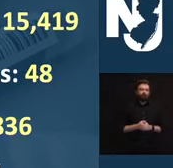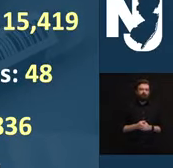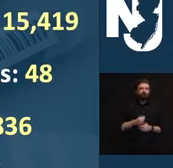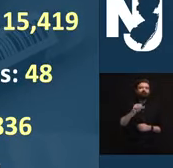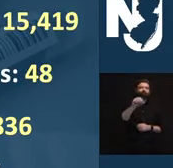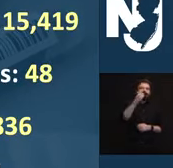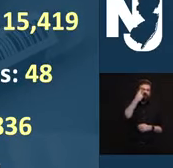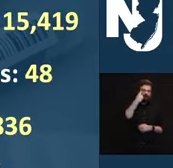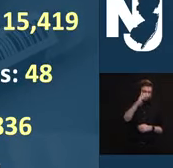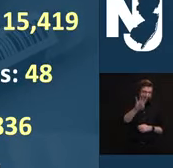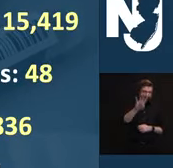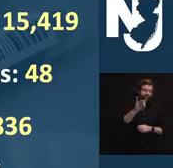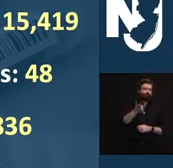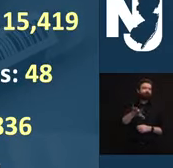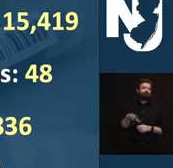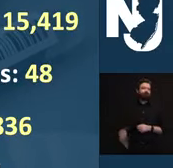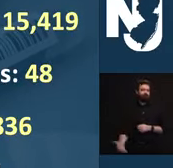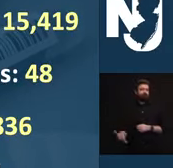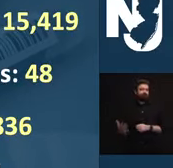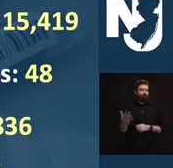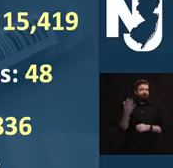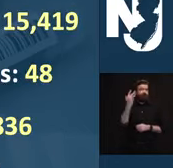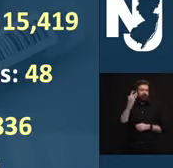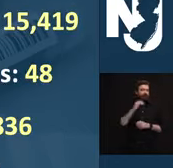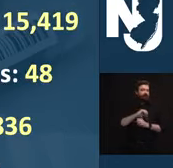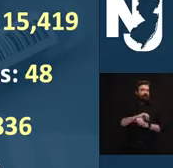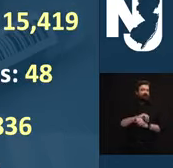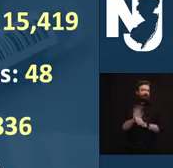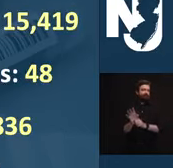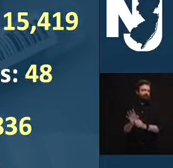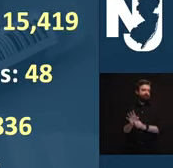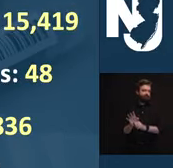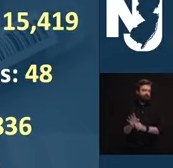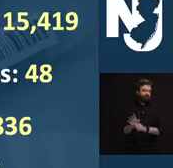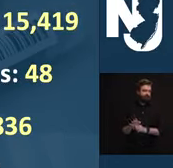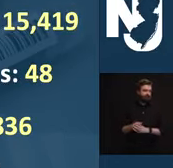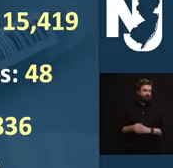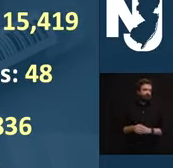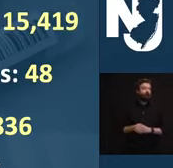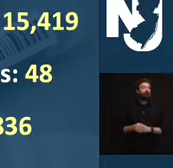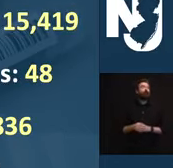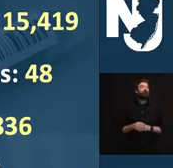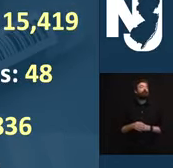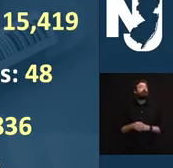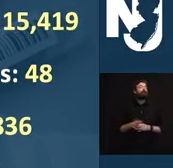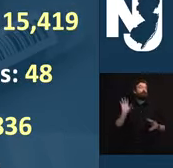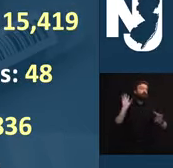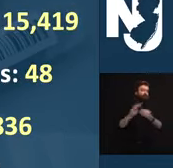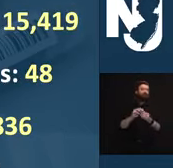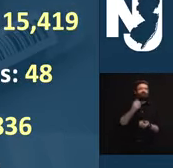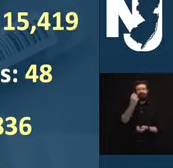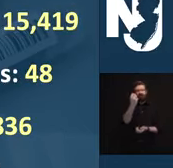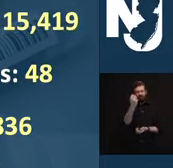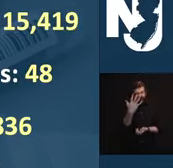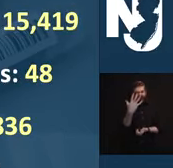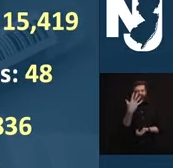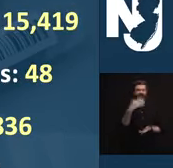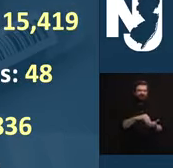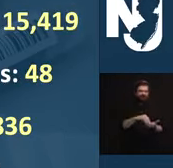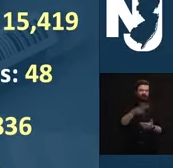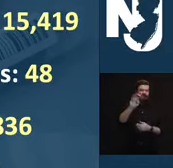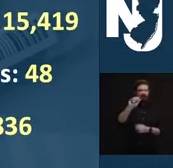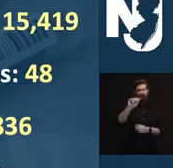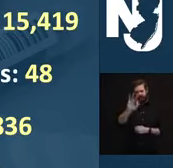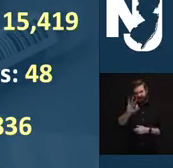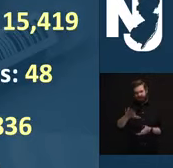cumulative total is 15,419, and then there's another 1,836 probable deaths. And